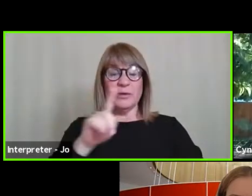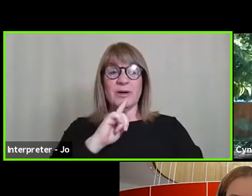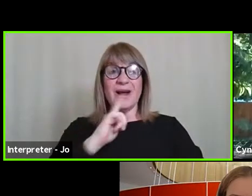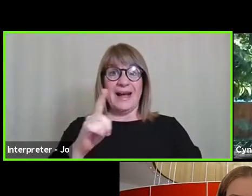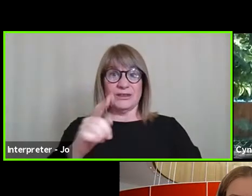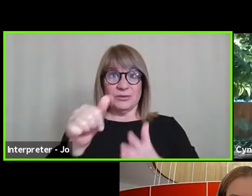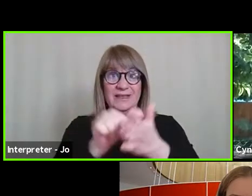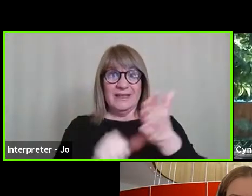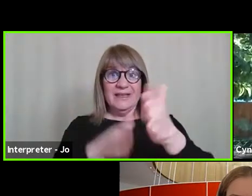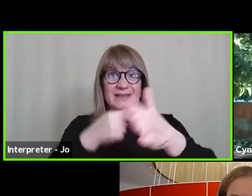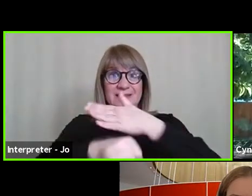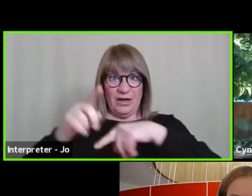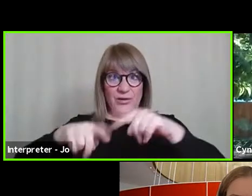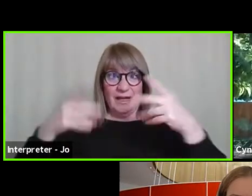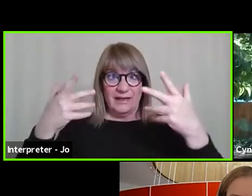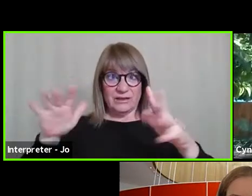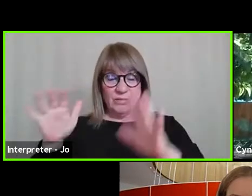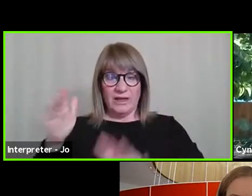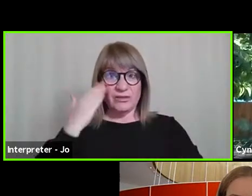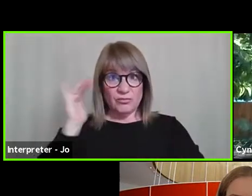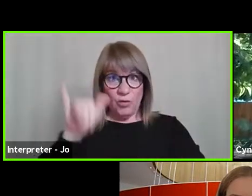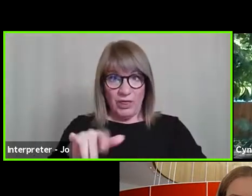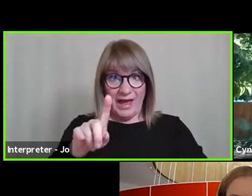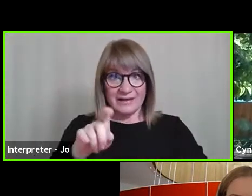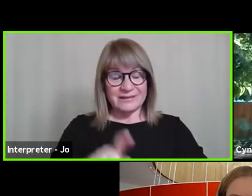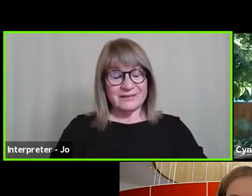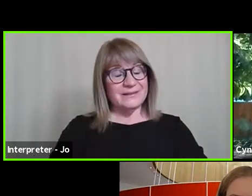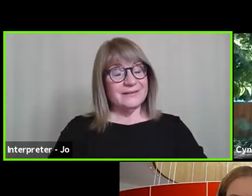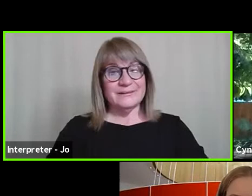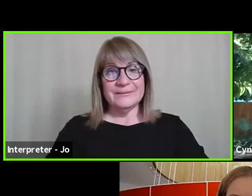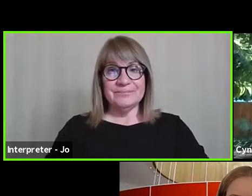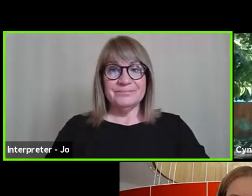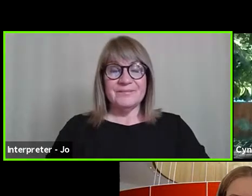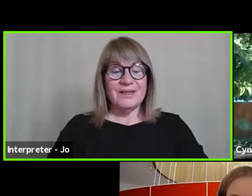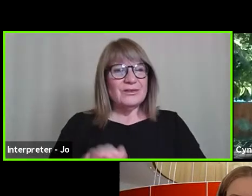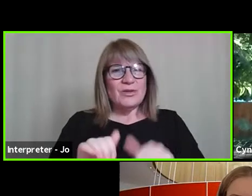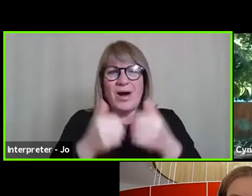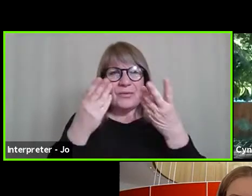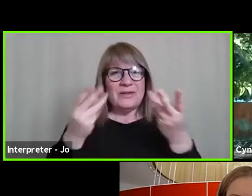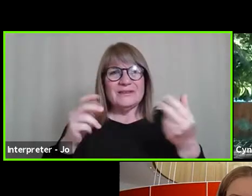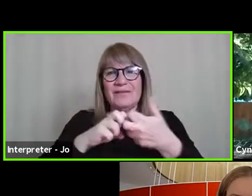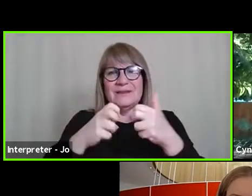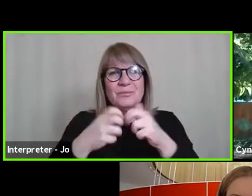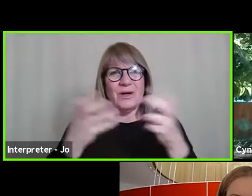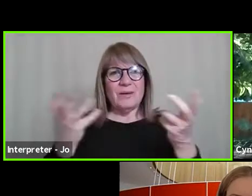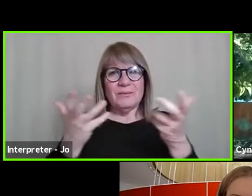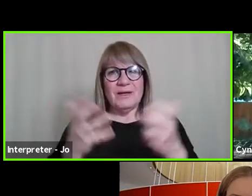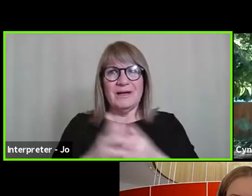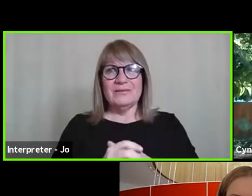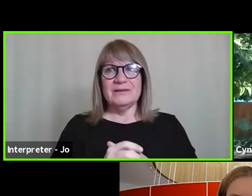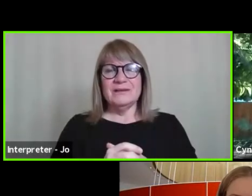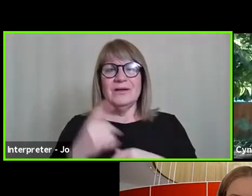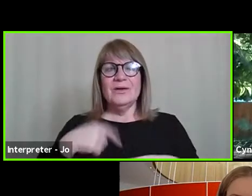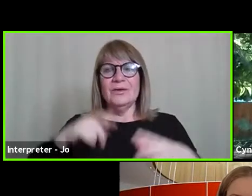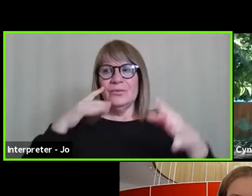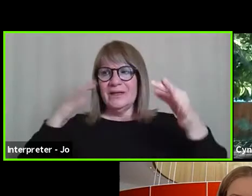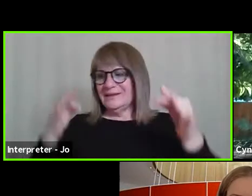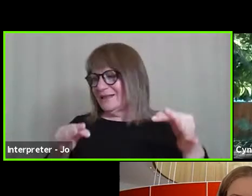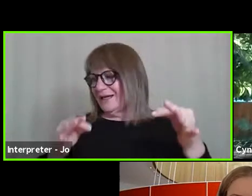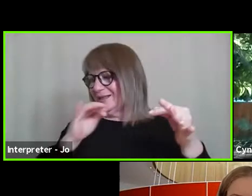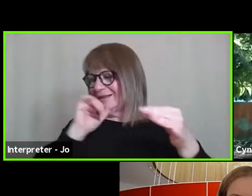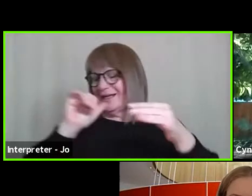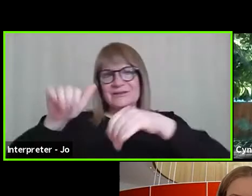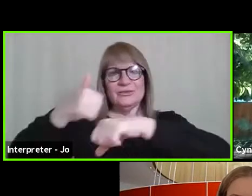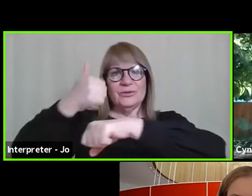were sterilized um so uh how to remedy this um we decided not to do a legal